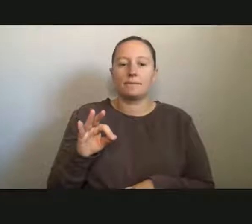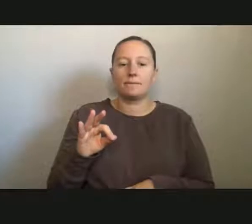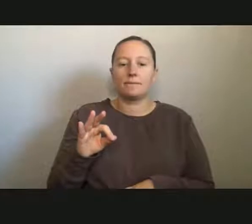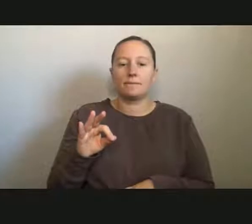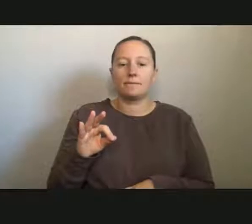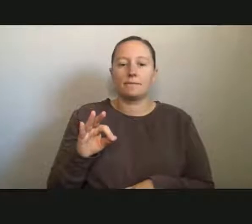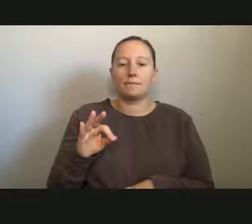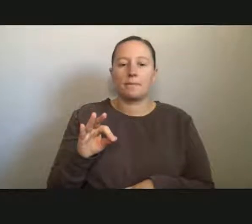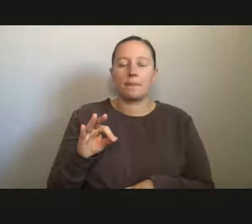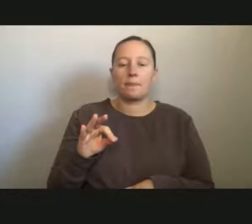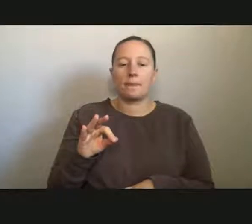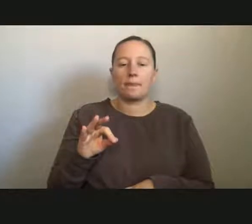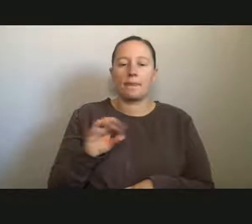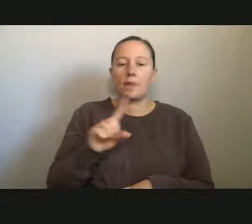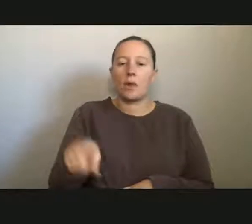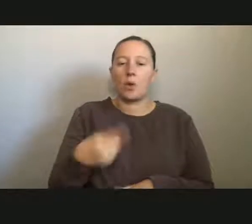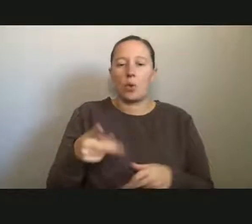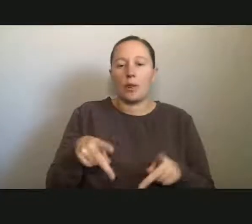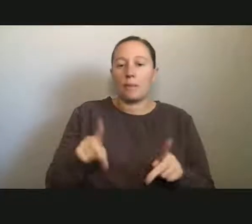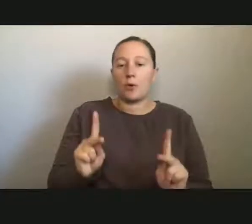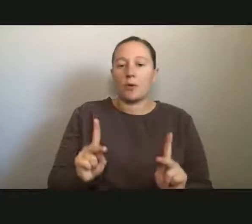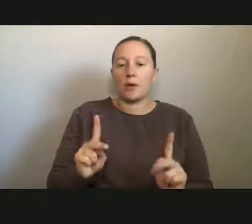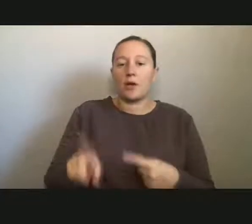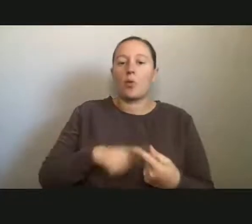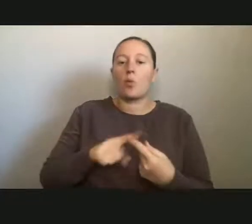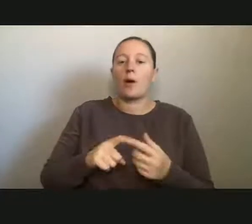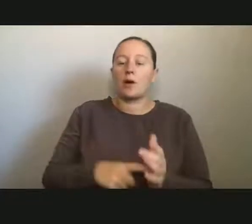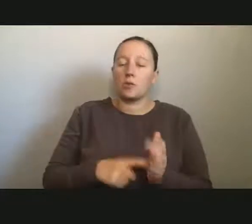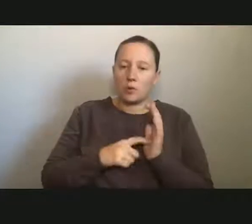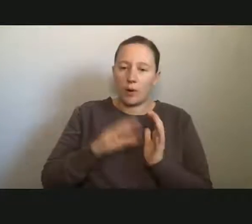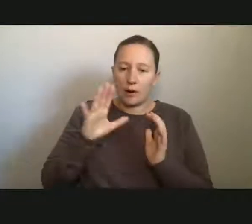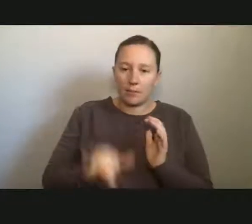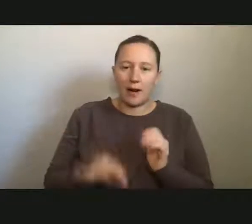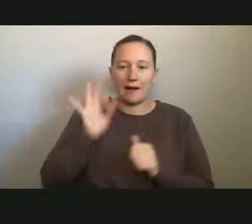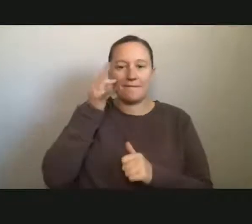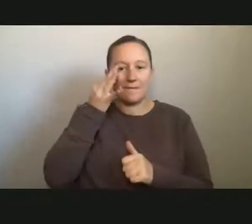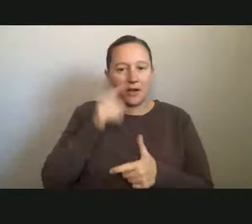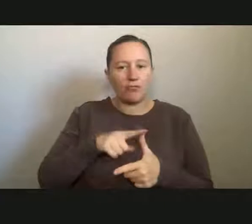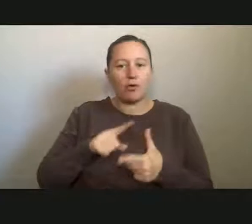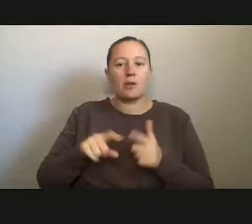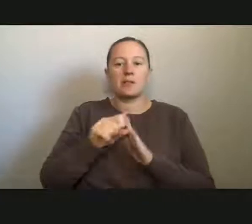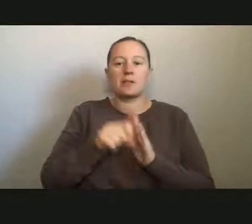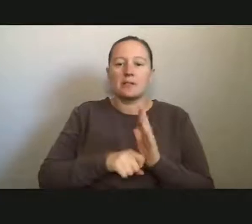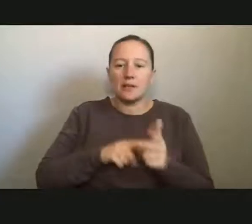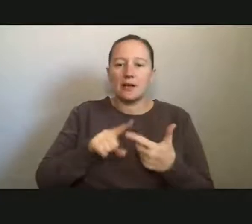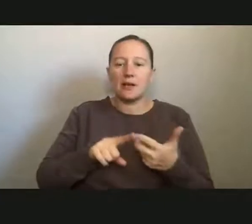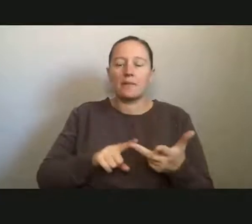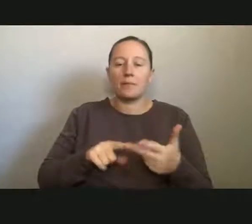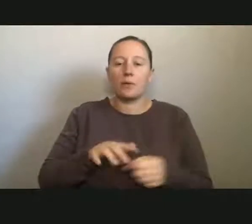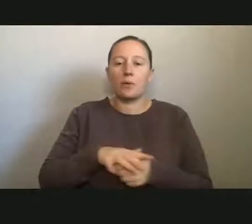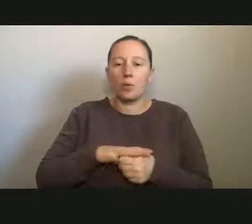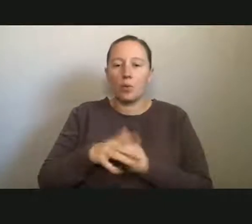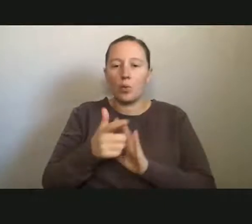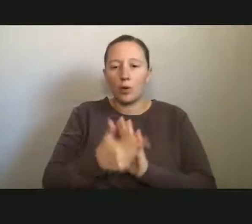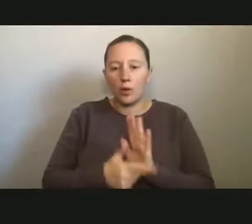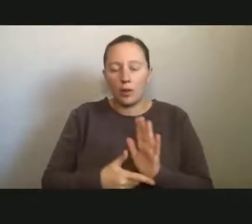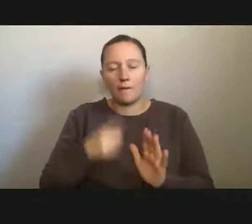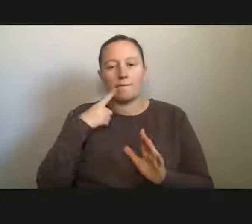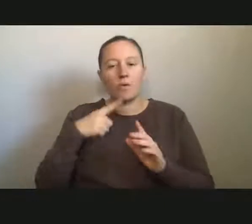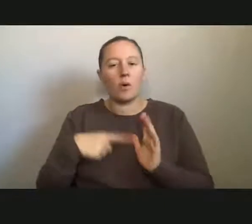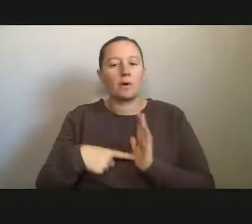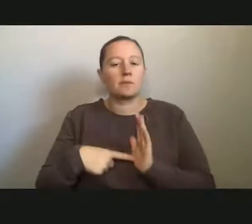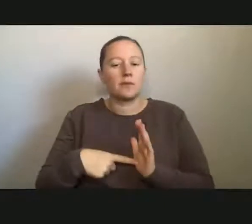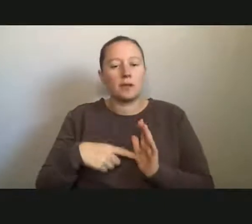it's only permitted when it's required by a federal, state, or local law, such as child abuse or elder